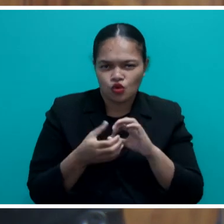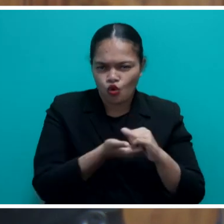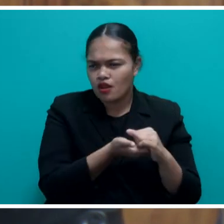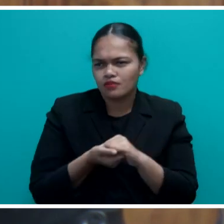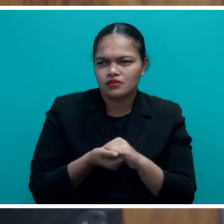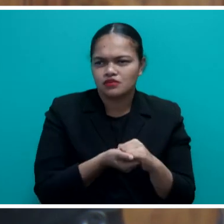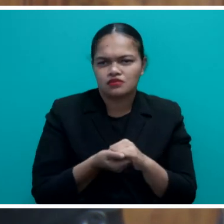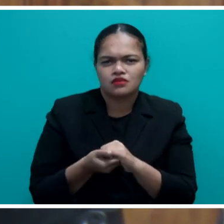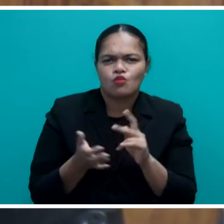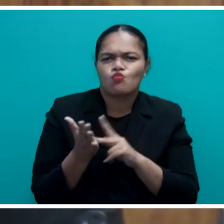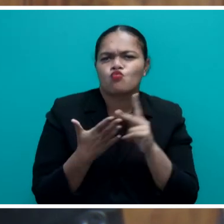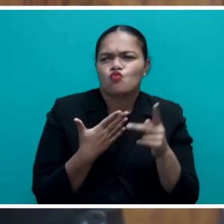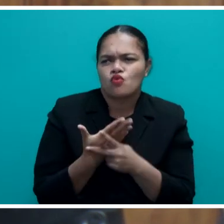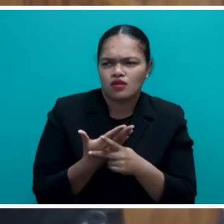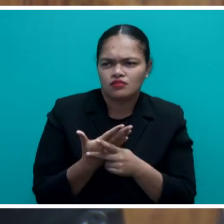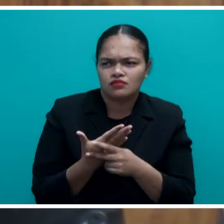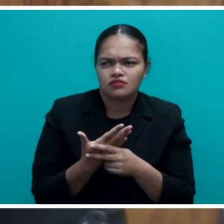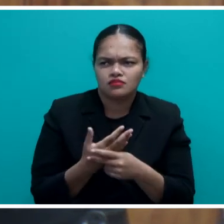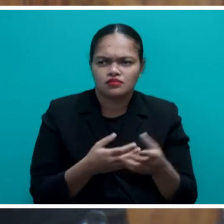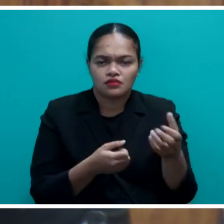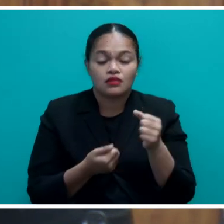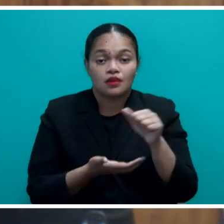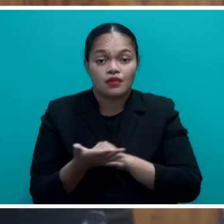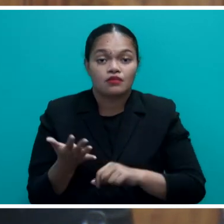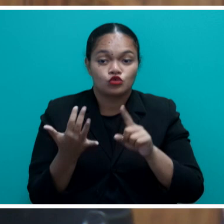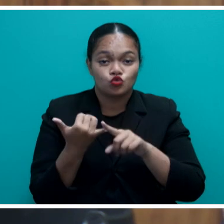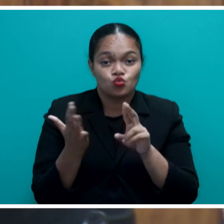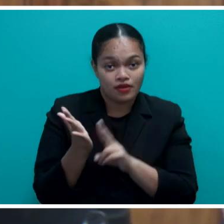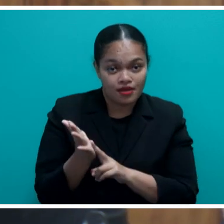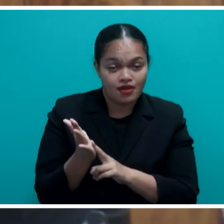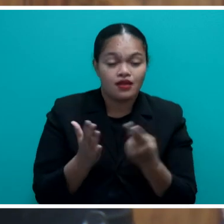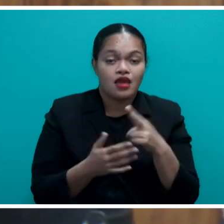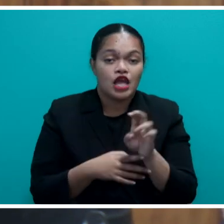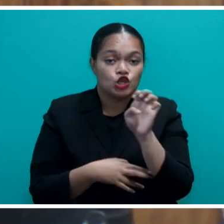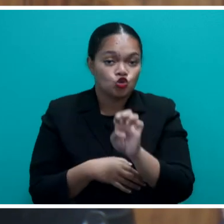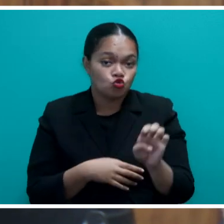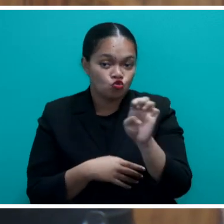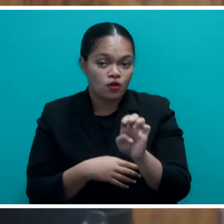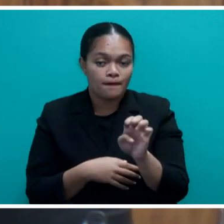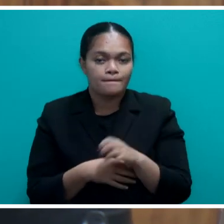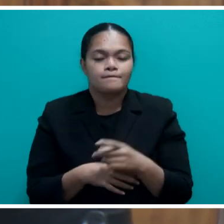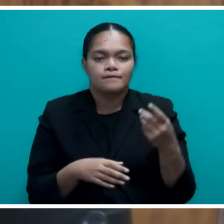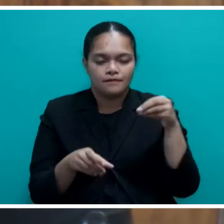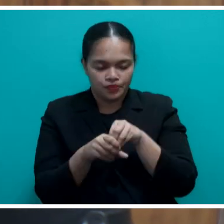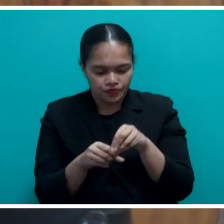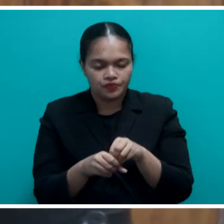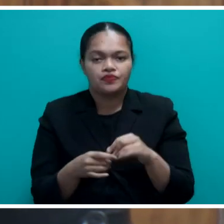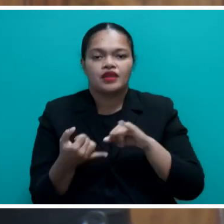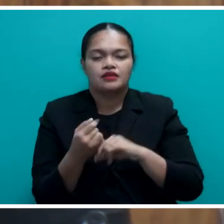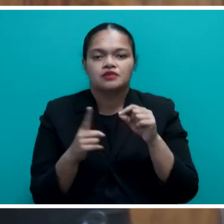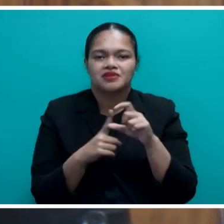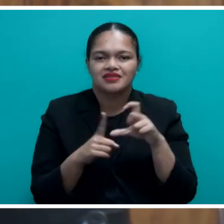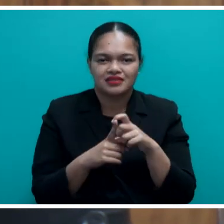buyers program to bring in 15 buyers from the United Kingdom and Europe to participate in both the SPTE and FTE